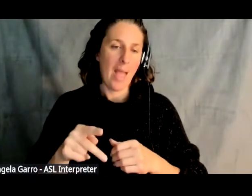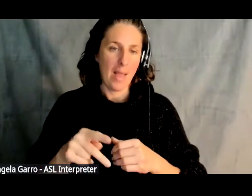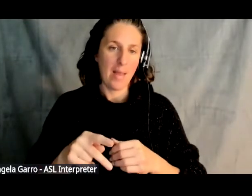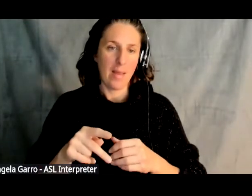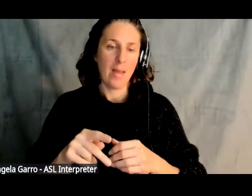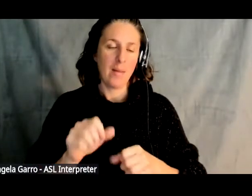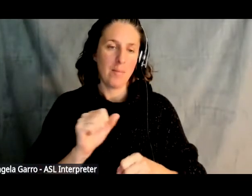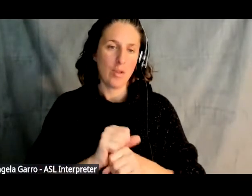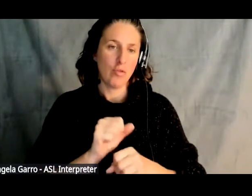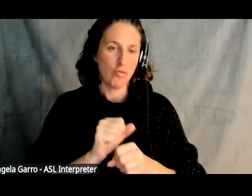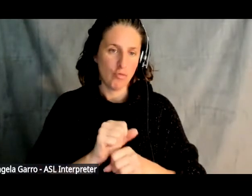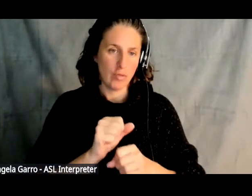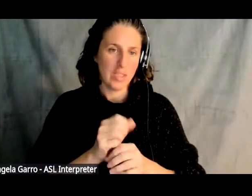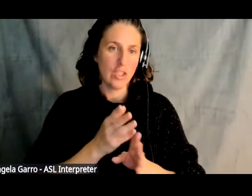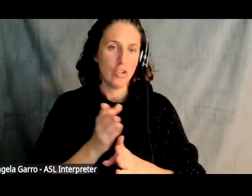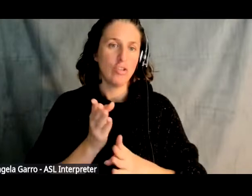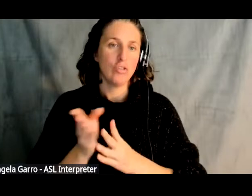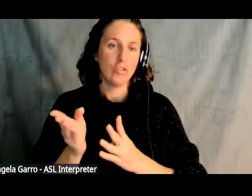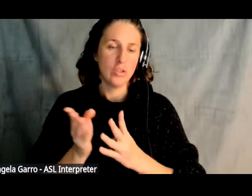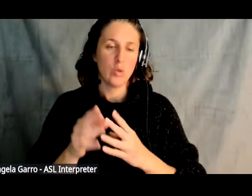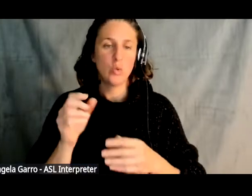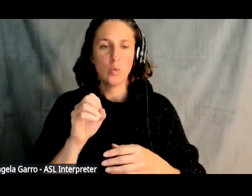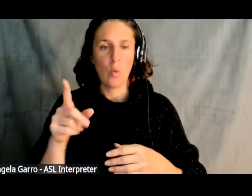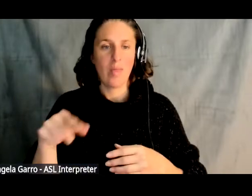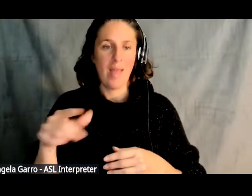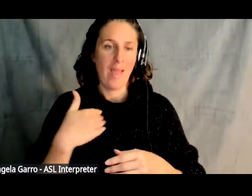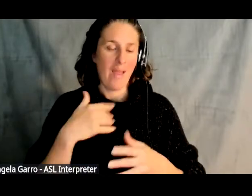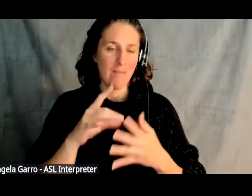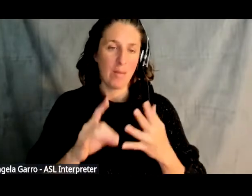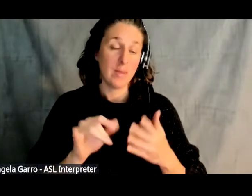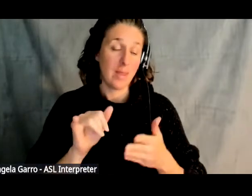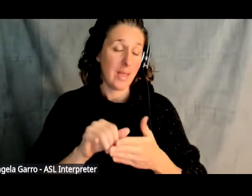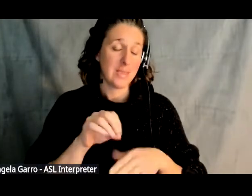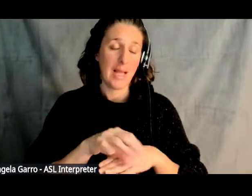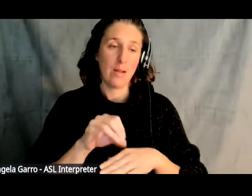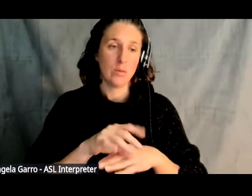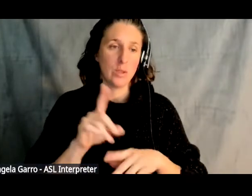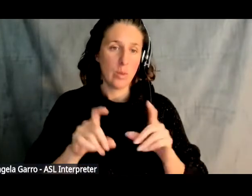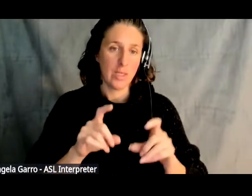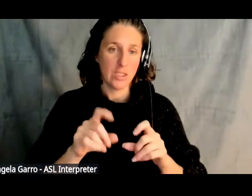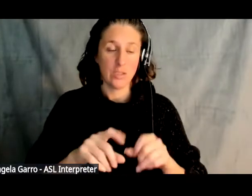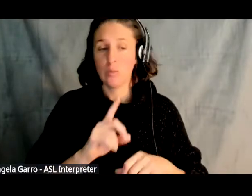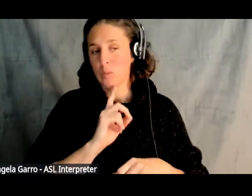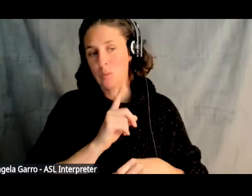so they have those options. Yeah. You Well- know, that's a counseling question. Yeah, that's true. Yeah, and